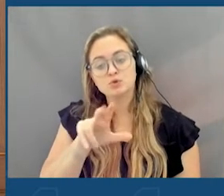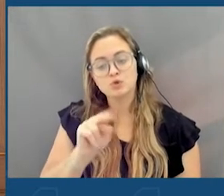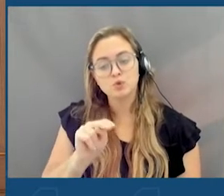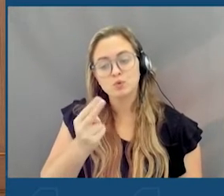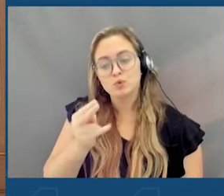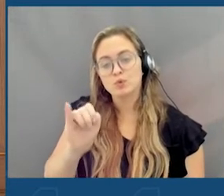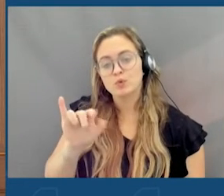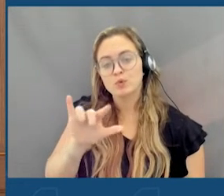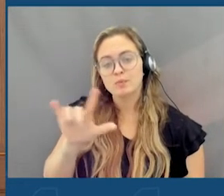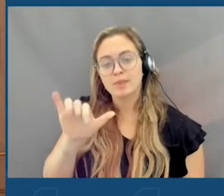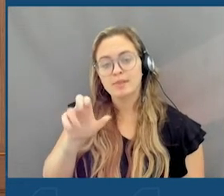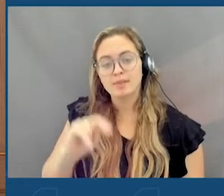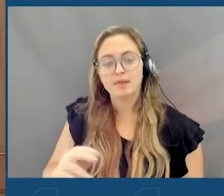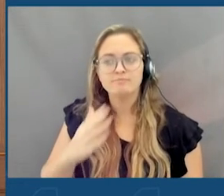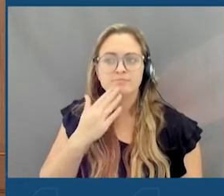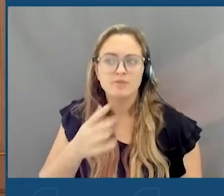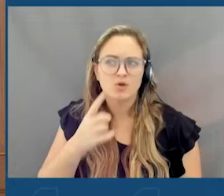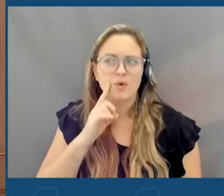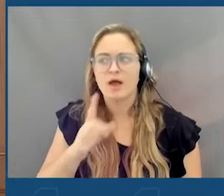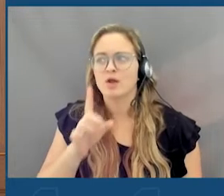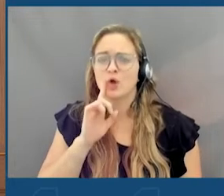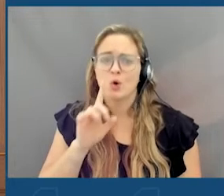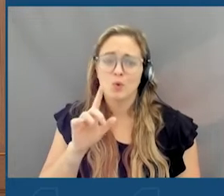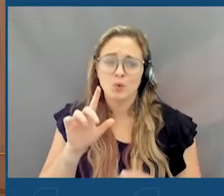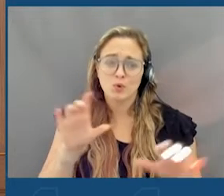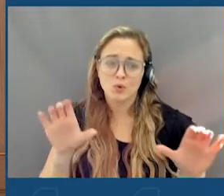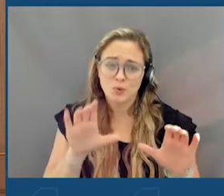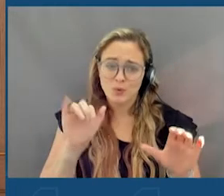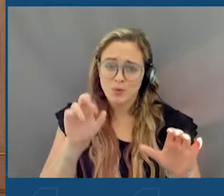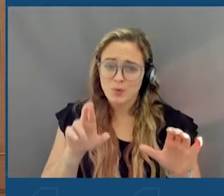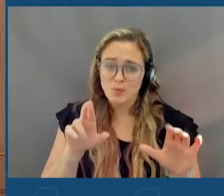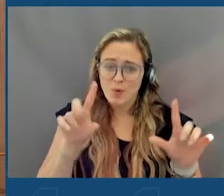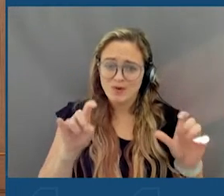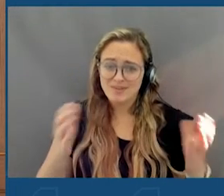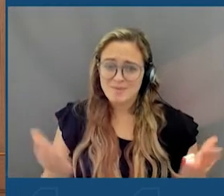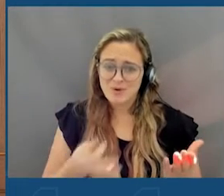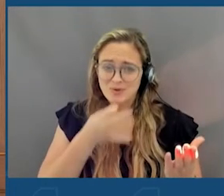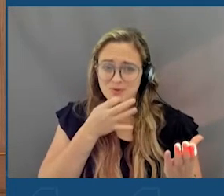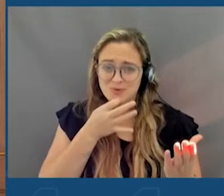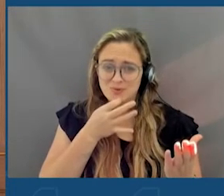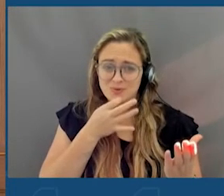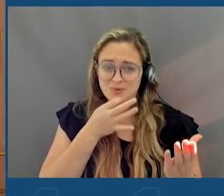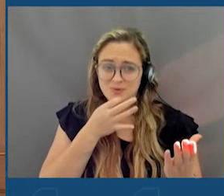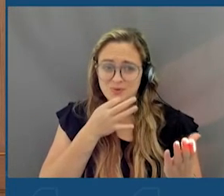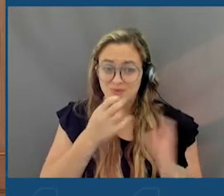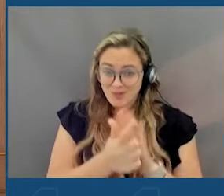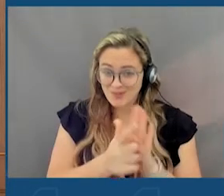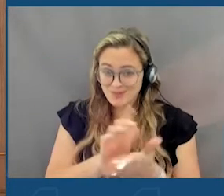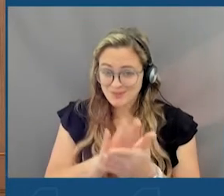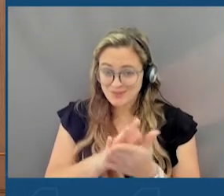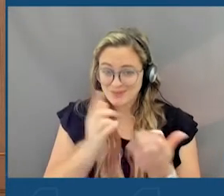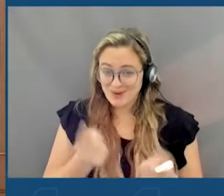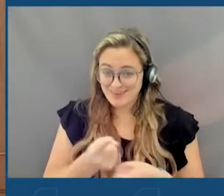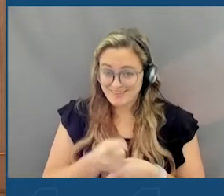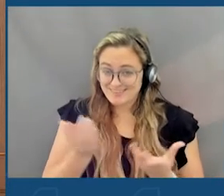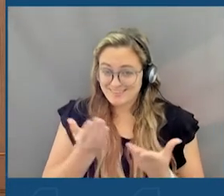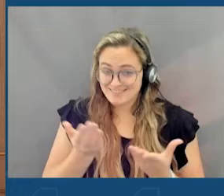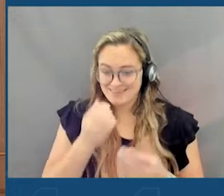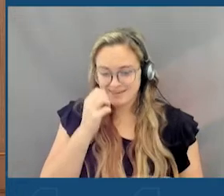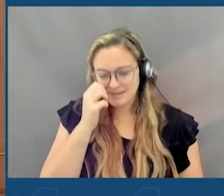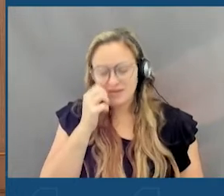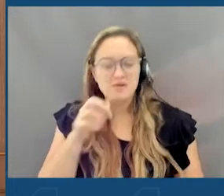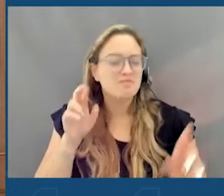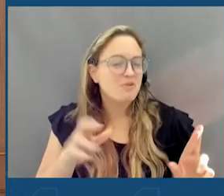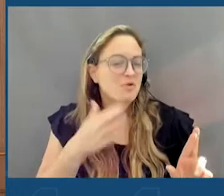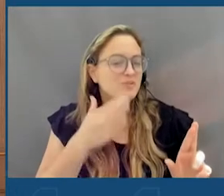thank you for, I know you're taking the bar exam here in a couple of weeks. This is your law school, right? It's your law school, so hopefully there's good